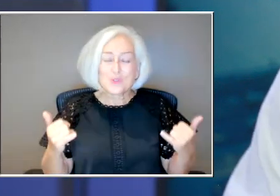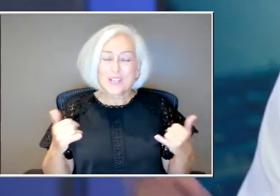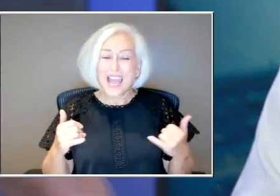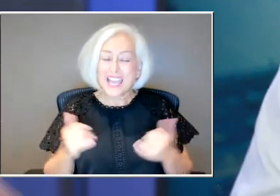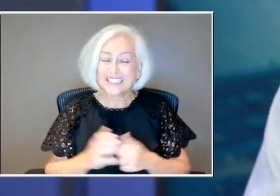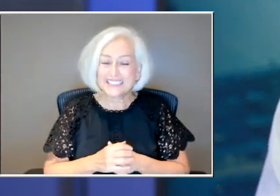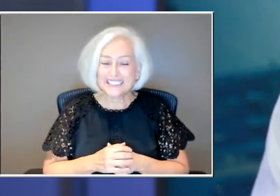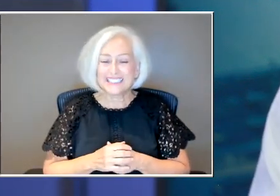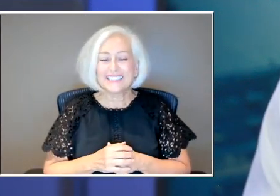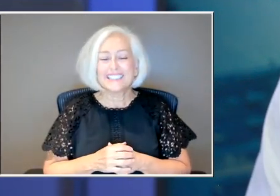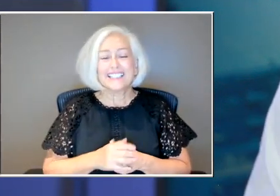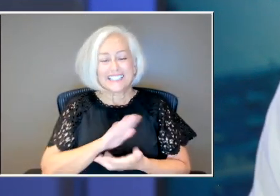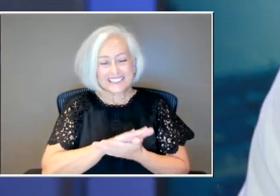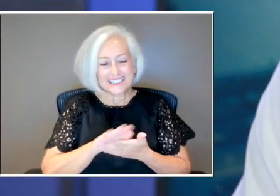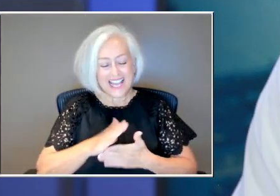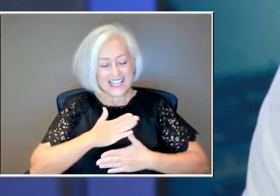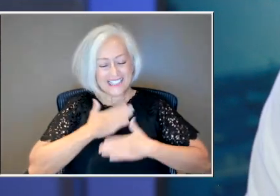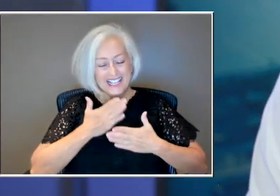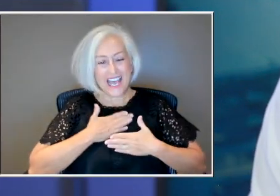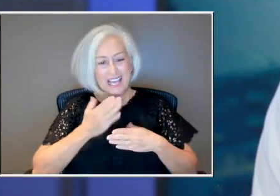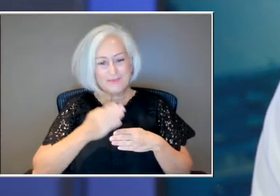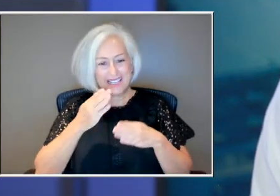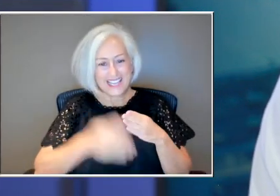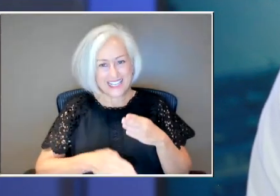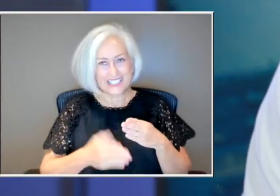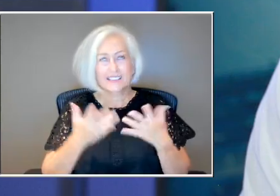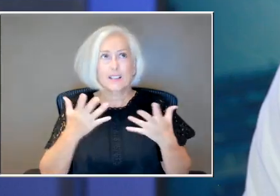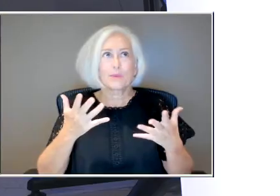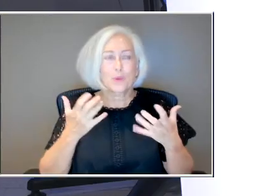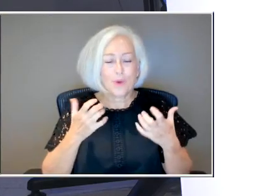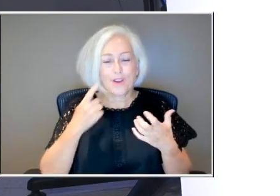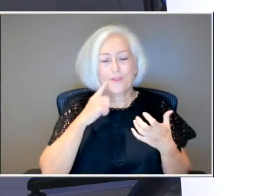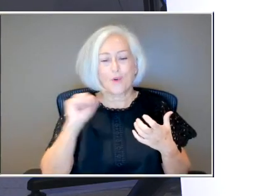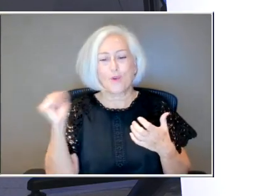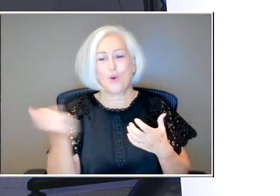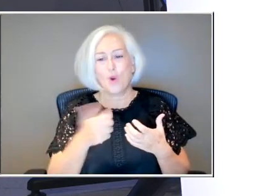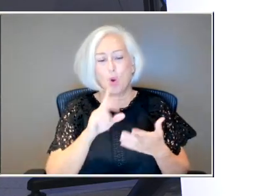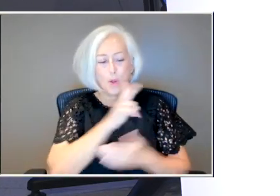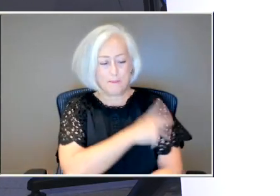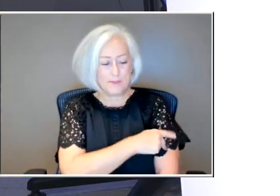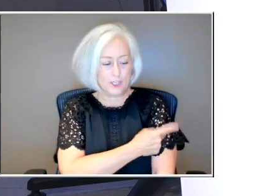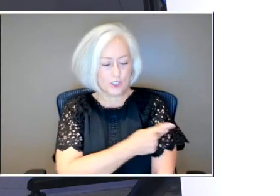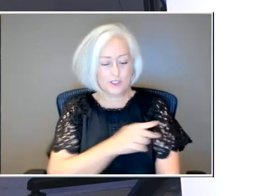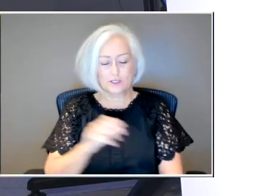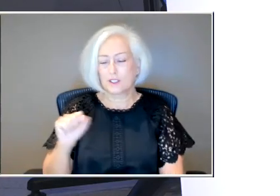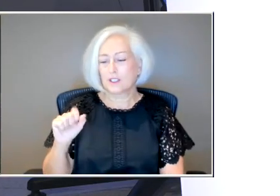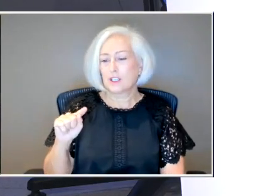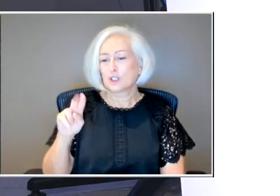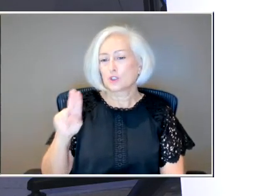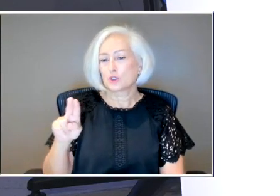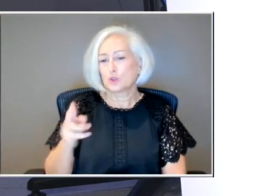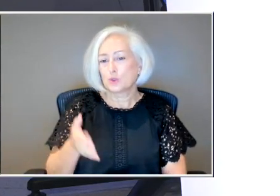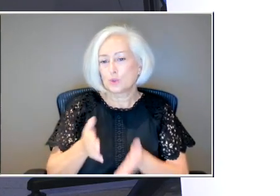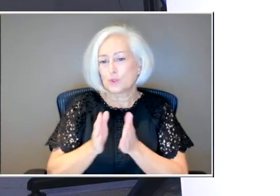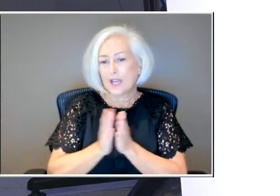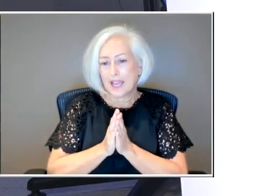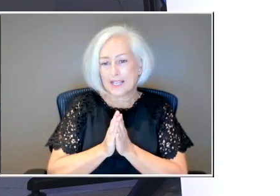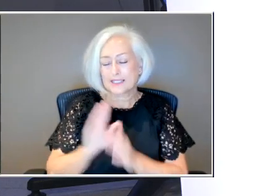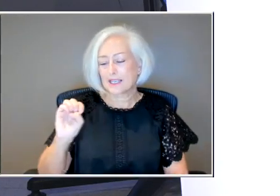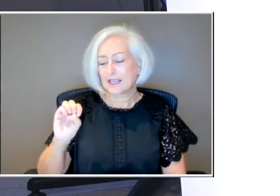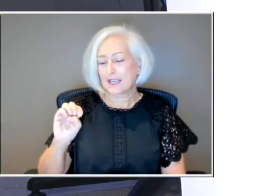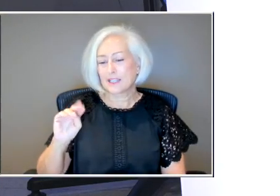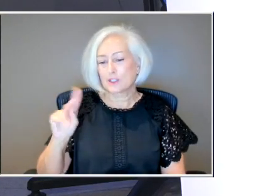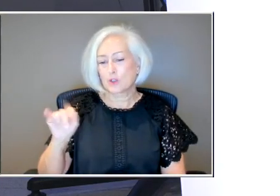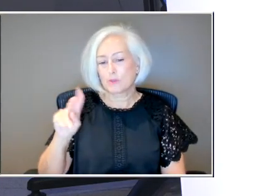happy endings that we're hoping to try and to achieve for all of our patients. Stu wants to know, he says, you said endometriosis has no